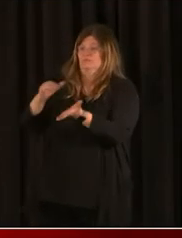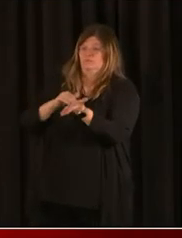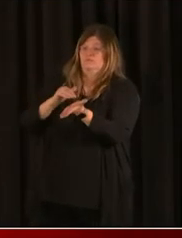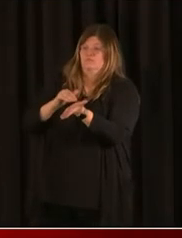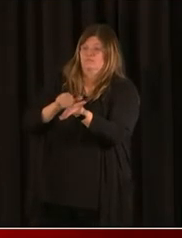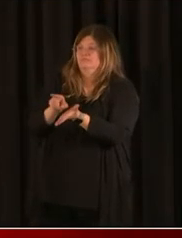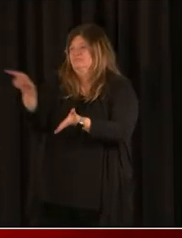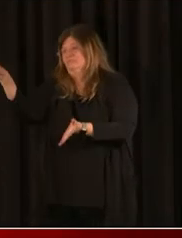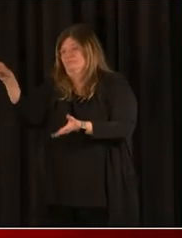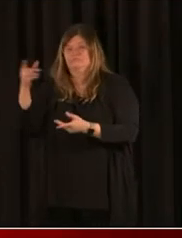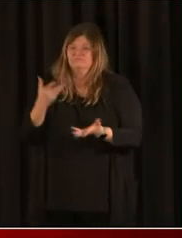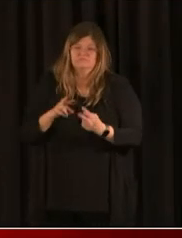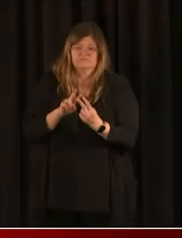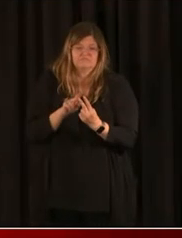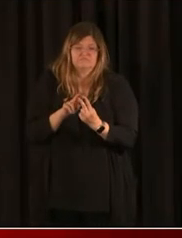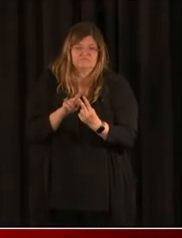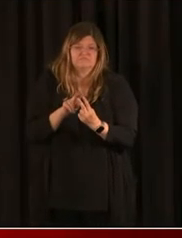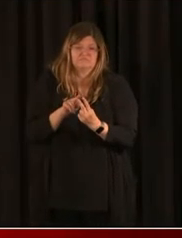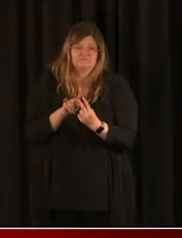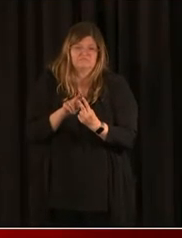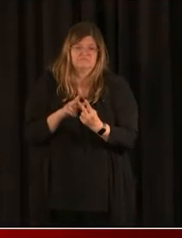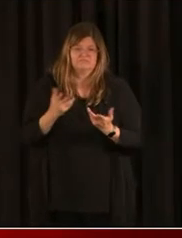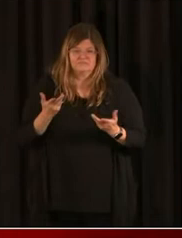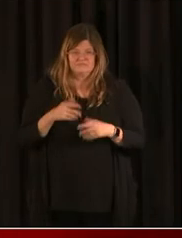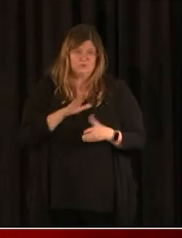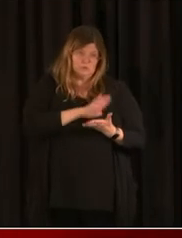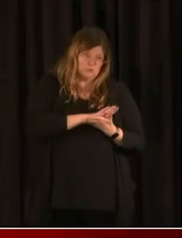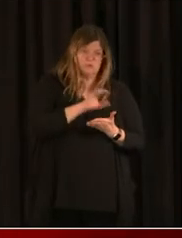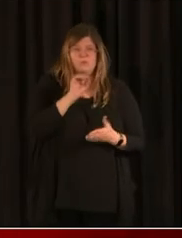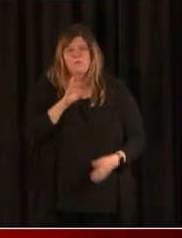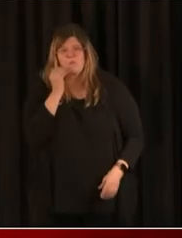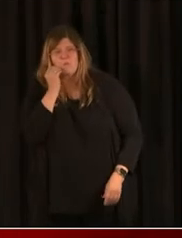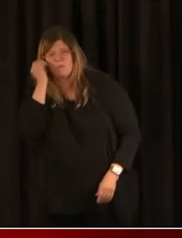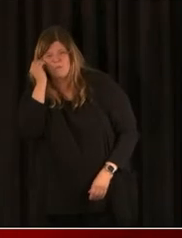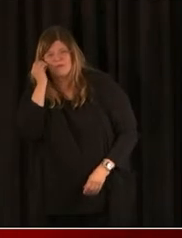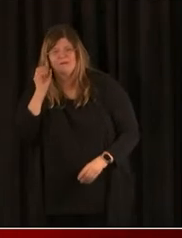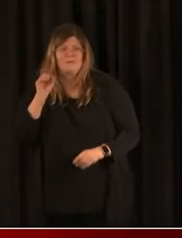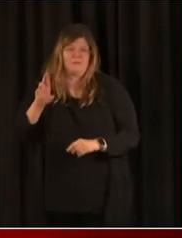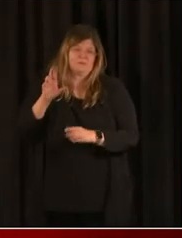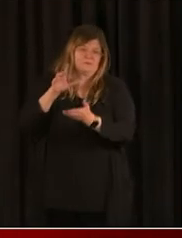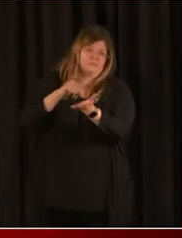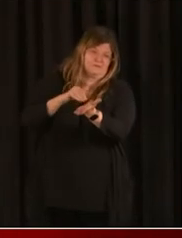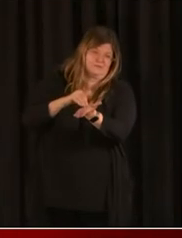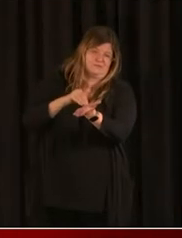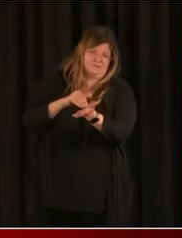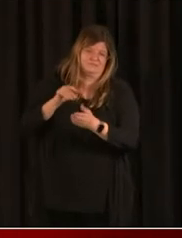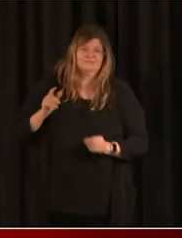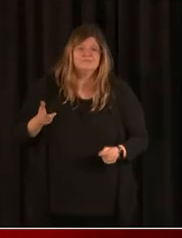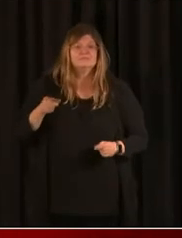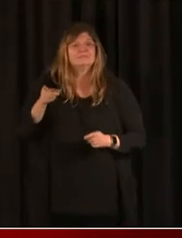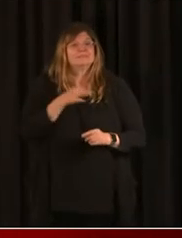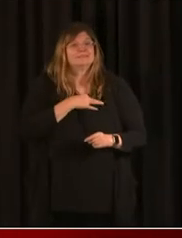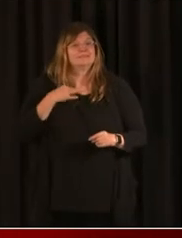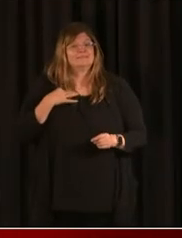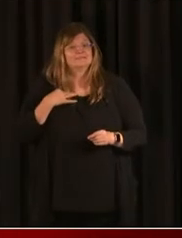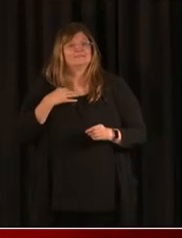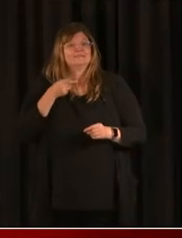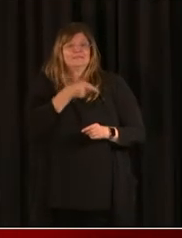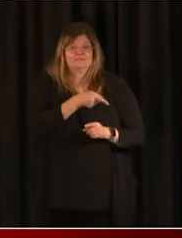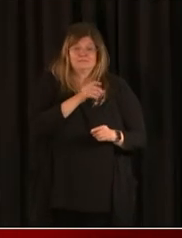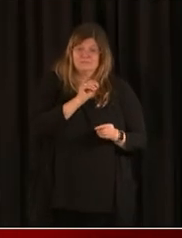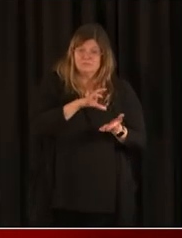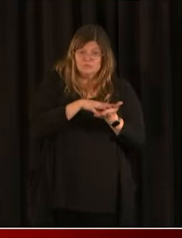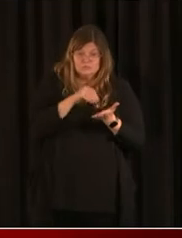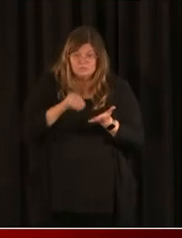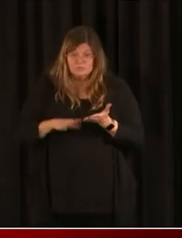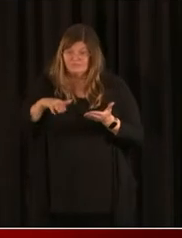also notify our school community. With regard to symptomatic testing, so this is a staff member or a student that they have arrived